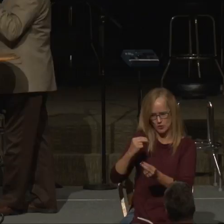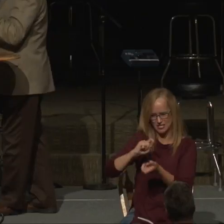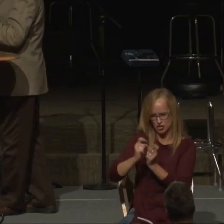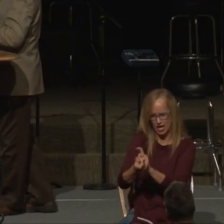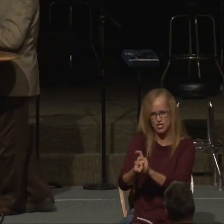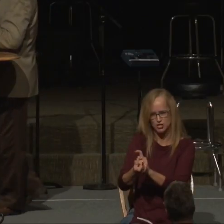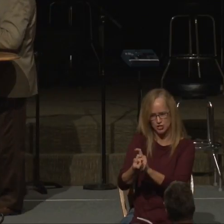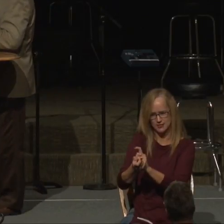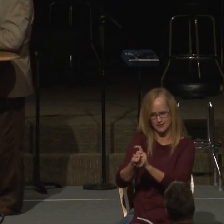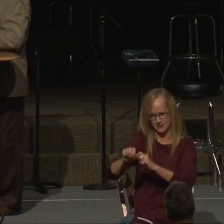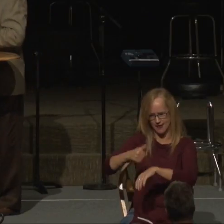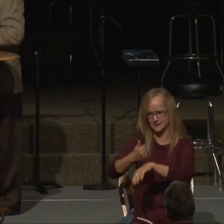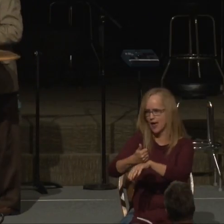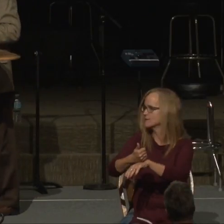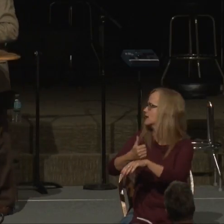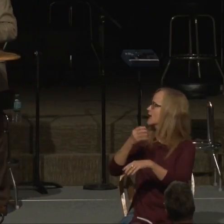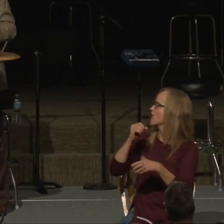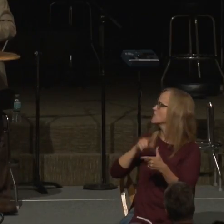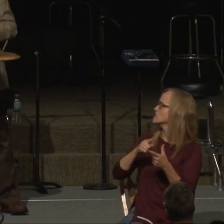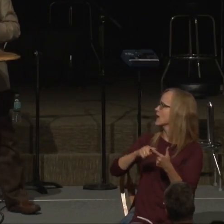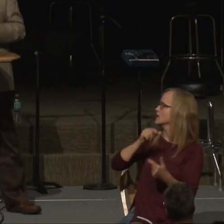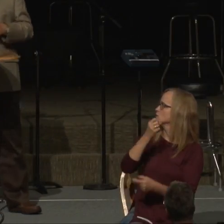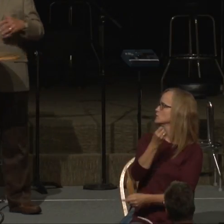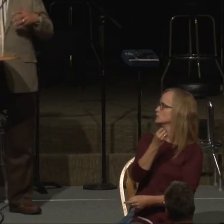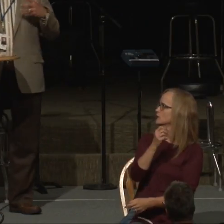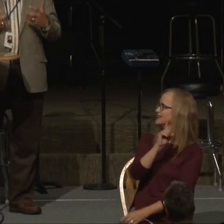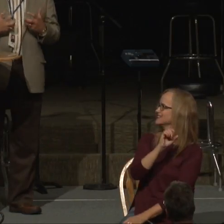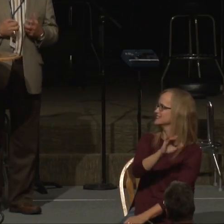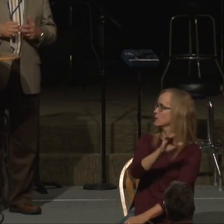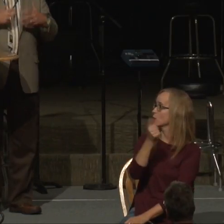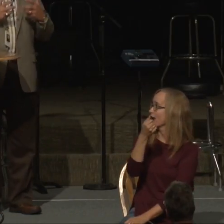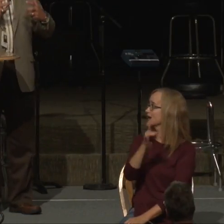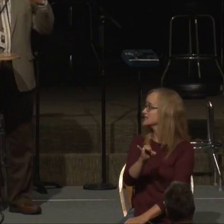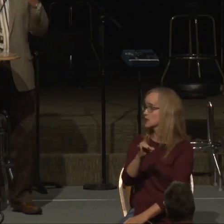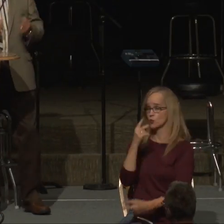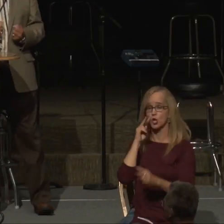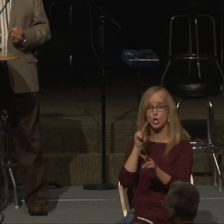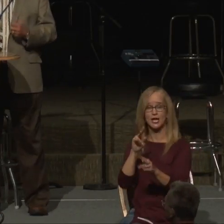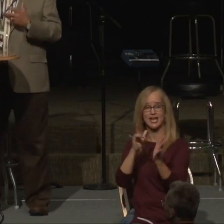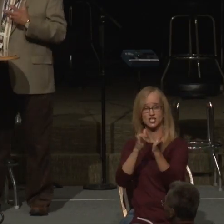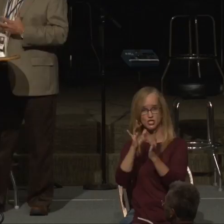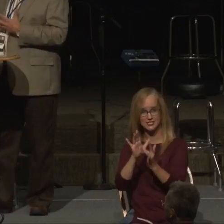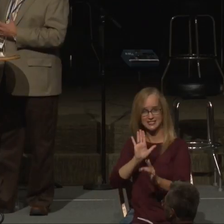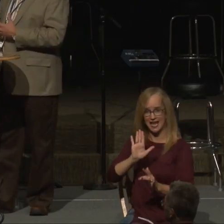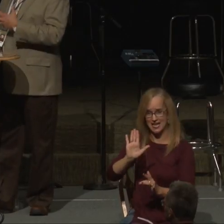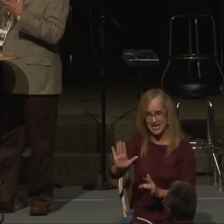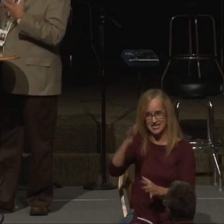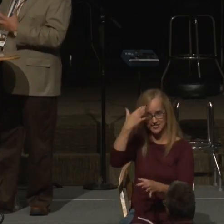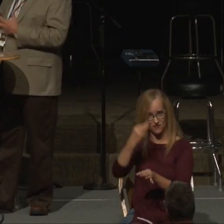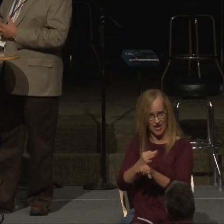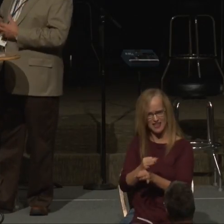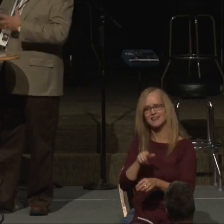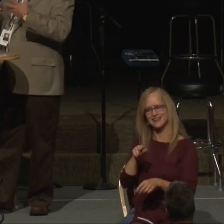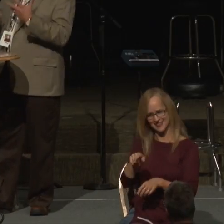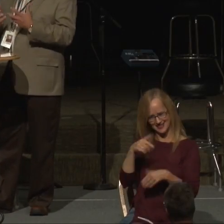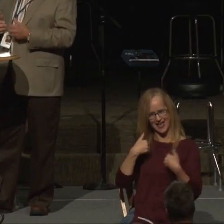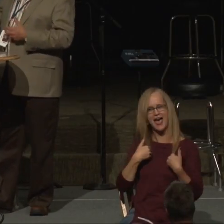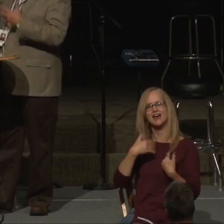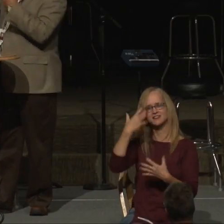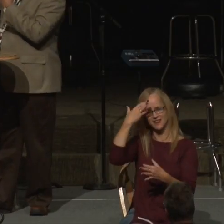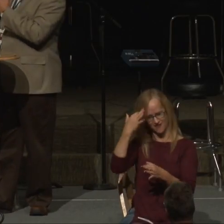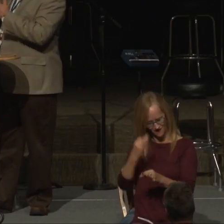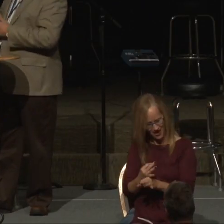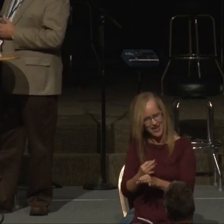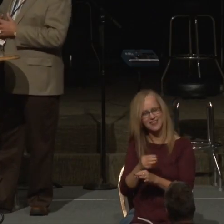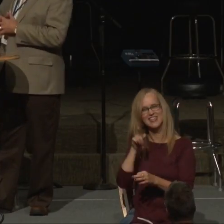assignment. And then on the 18th, we'll conclude the series by looking at Jesus and his faith. And yes, even Jesus had faith. He has faith. He is